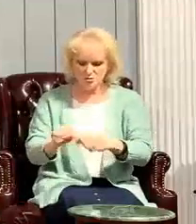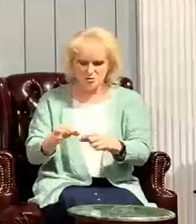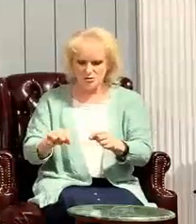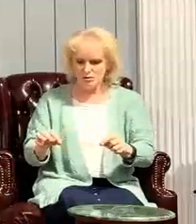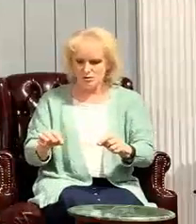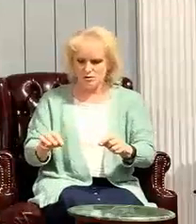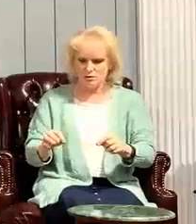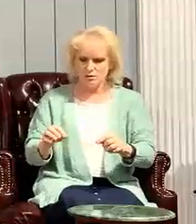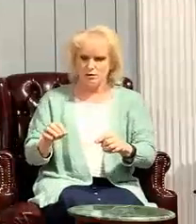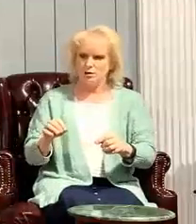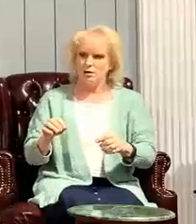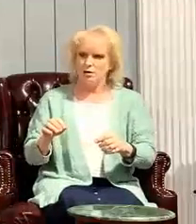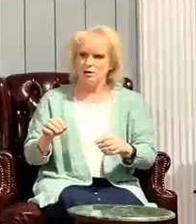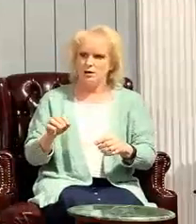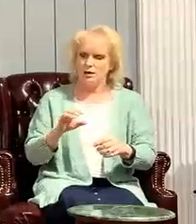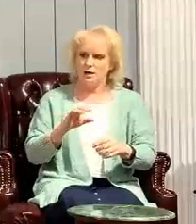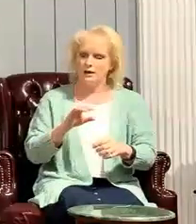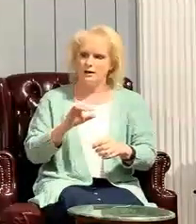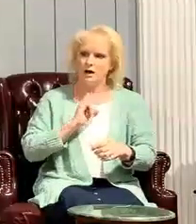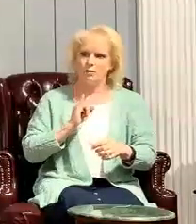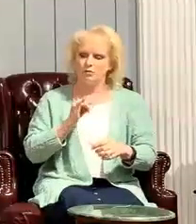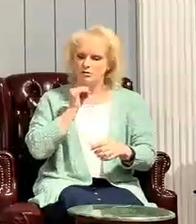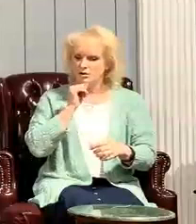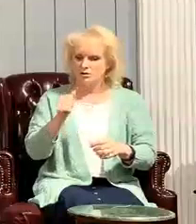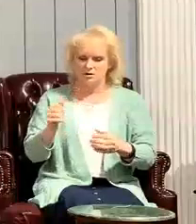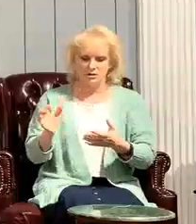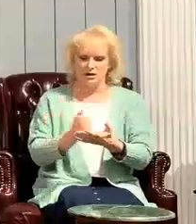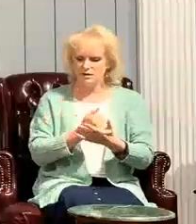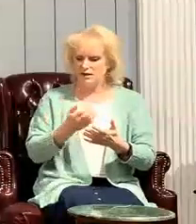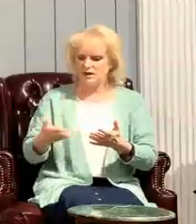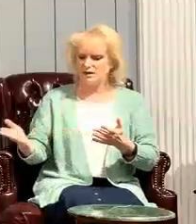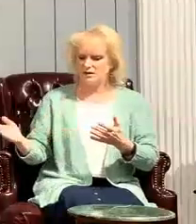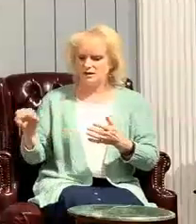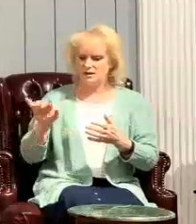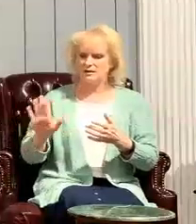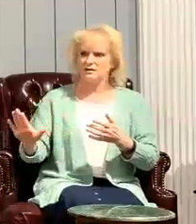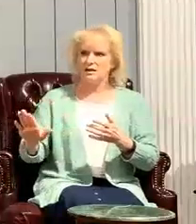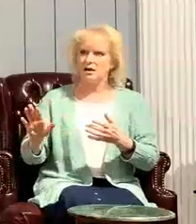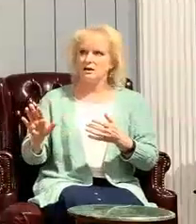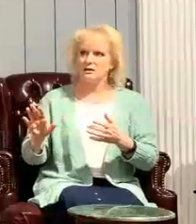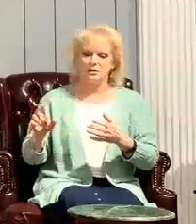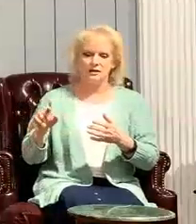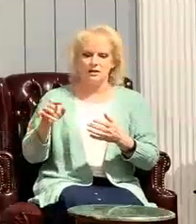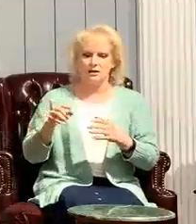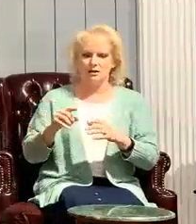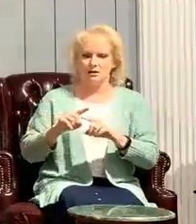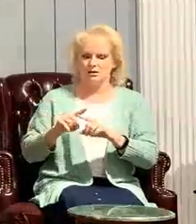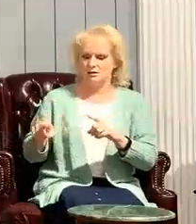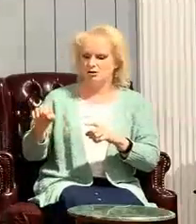will, and I will not take anything that is thine, lest thou shouldest say, I have made Abram rich. So